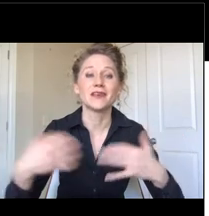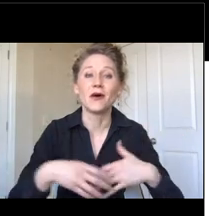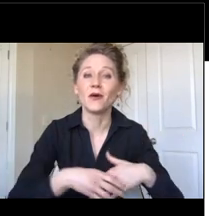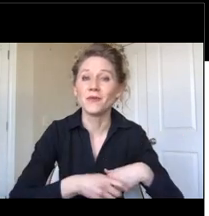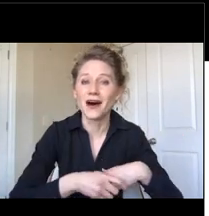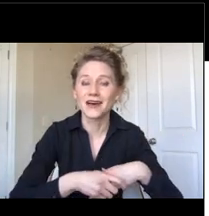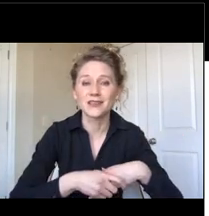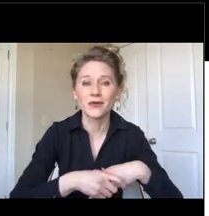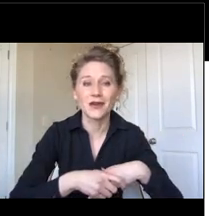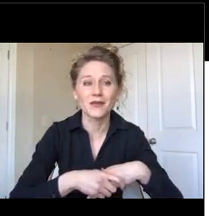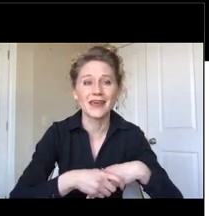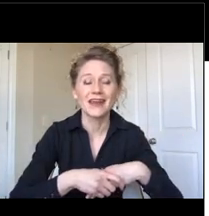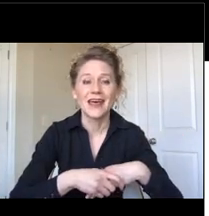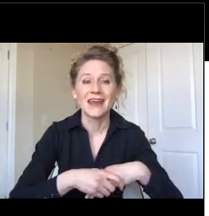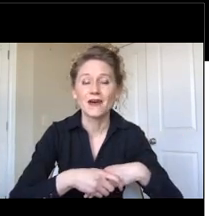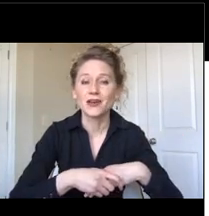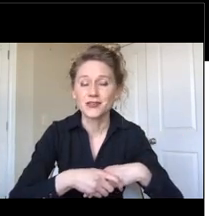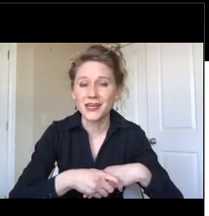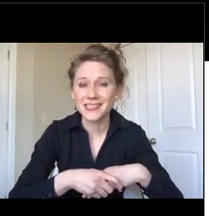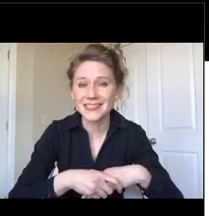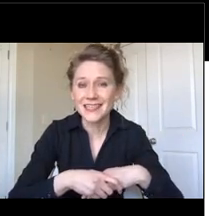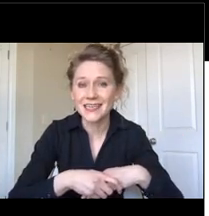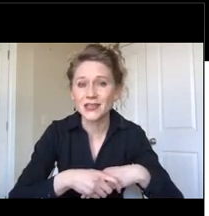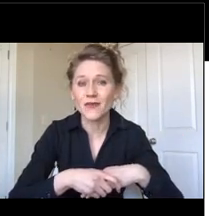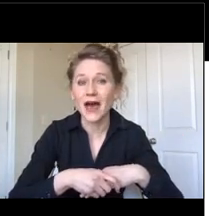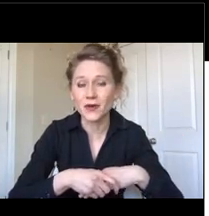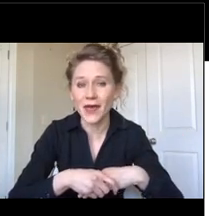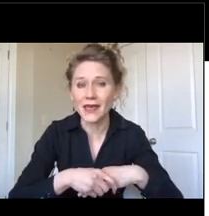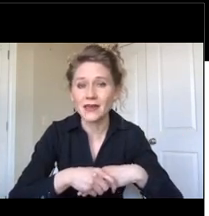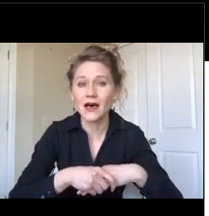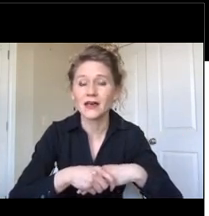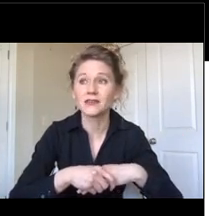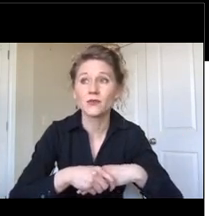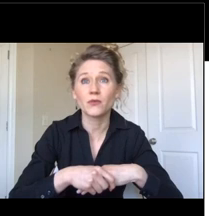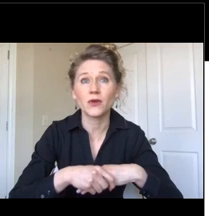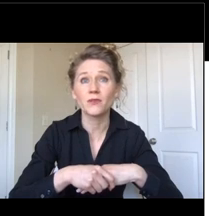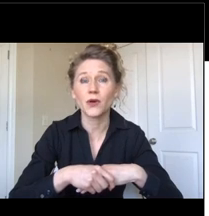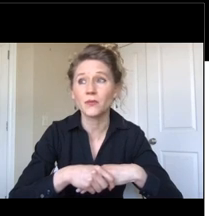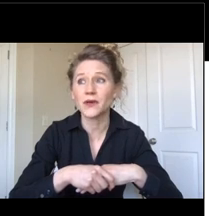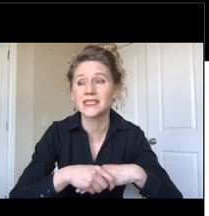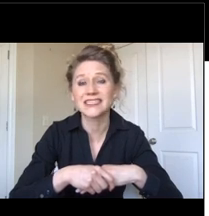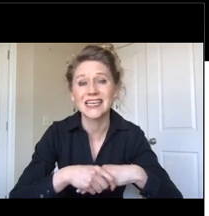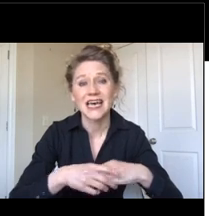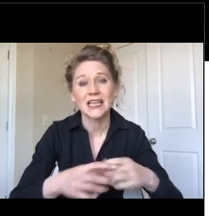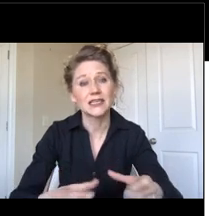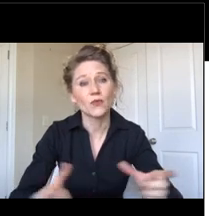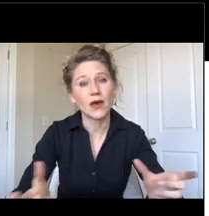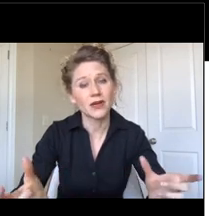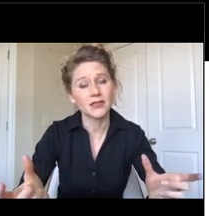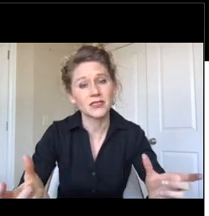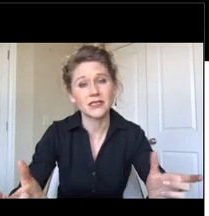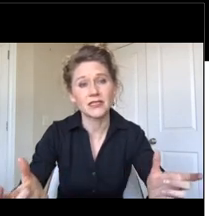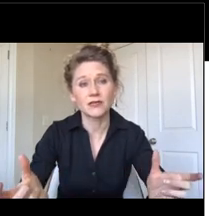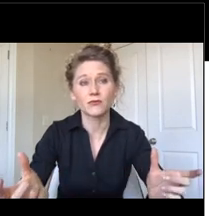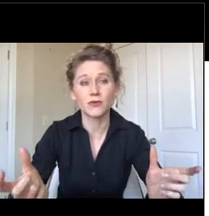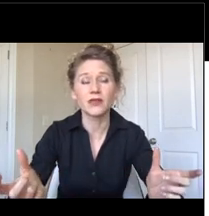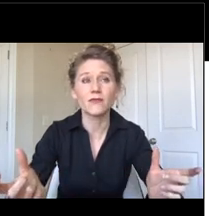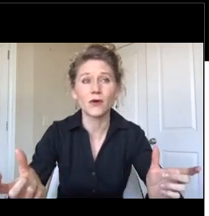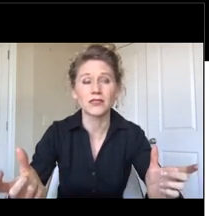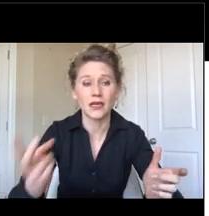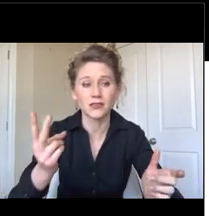while everybody's at home. So we know that now you're stretched as thin as you've ever been. And so we repurposed this webinar series